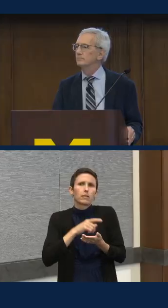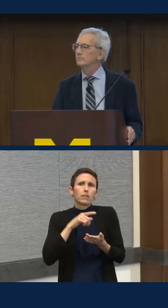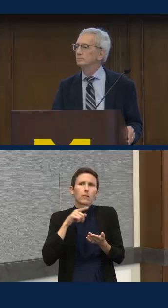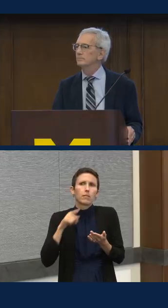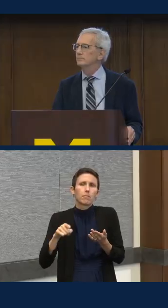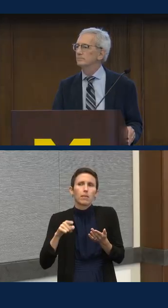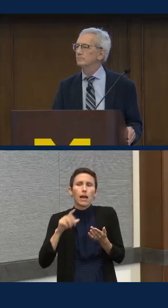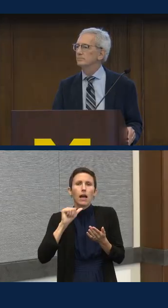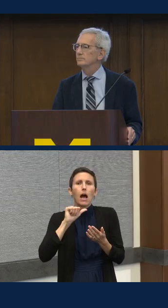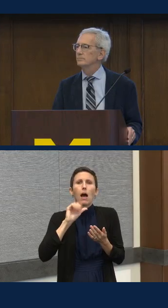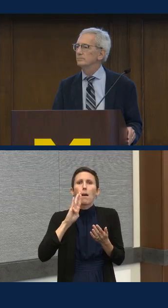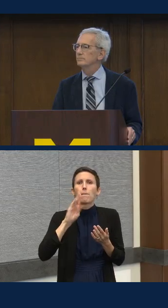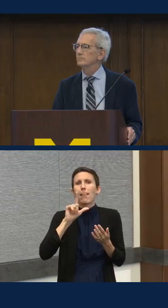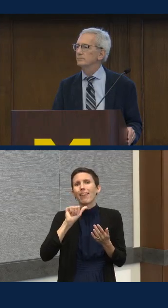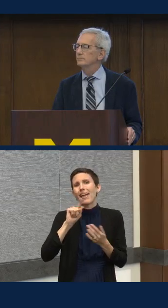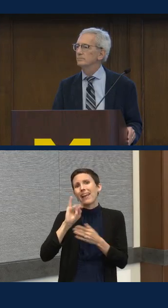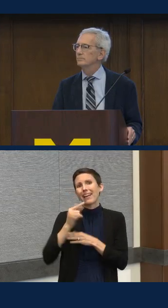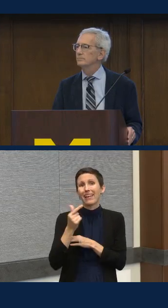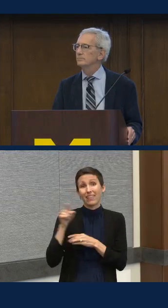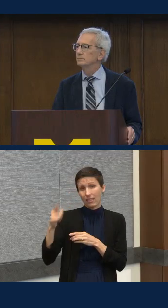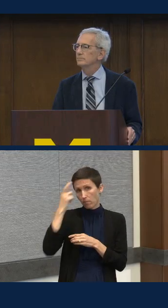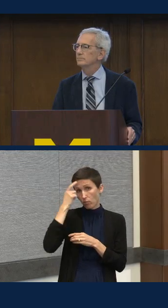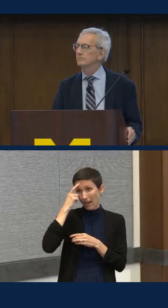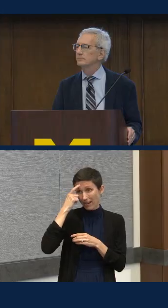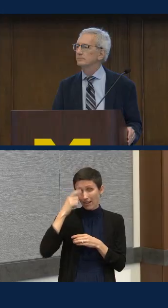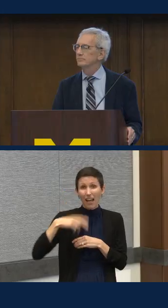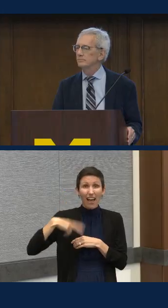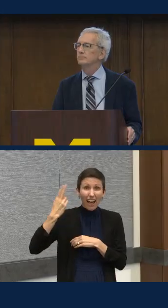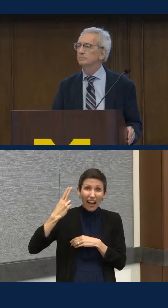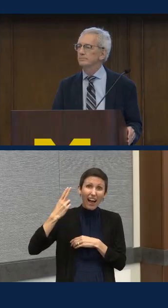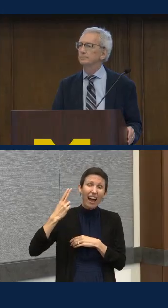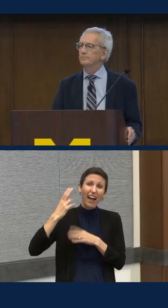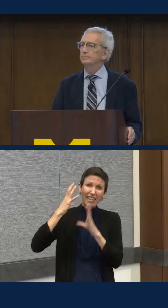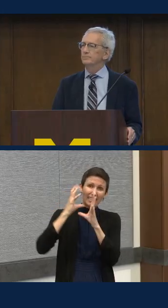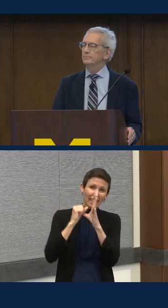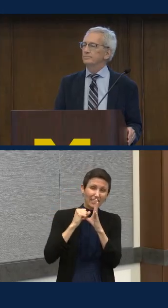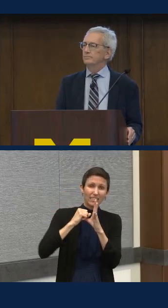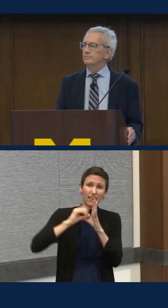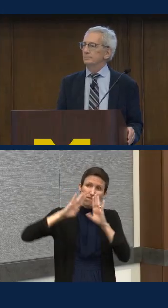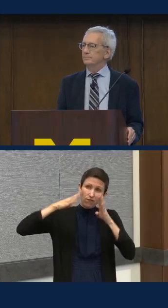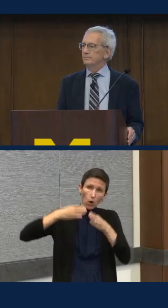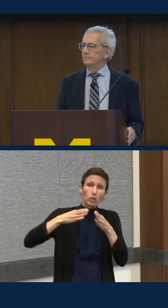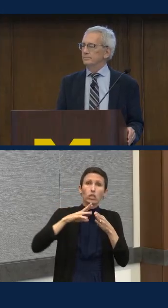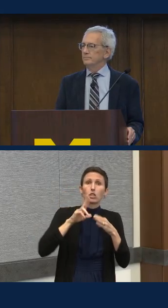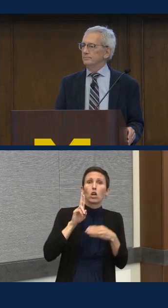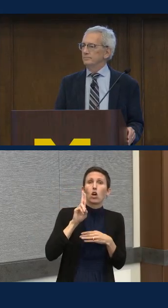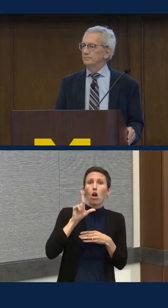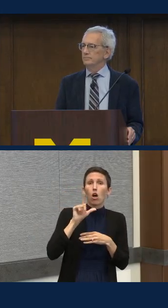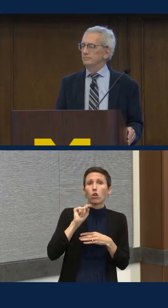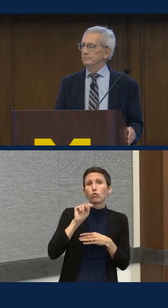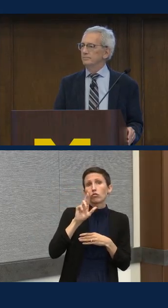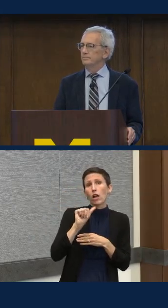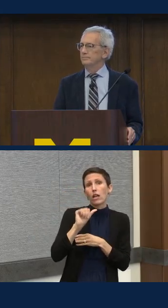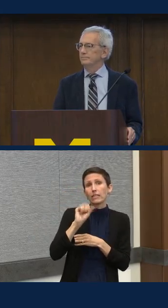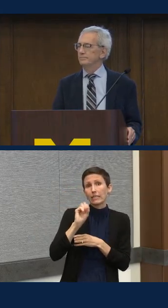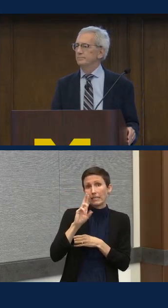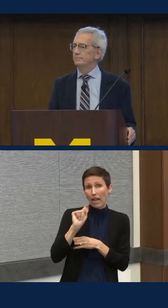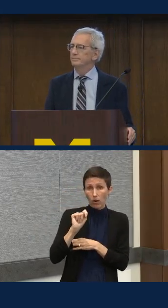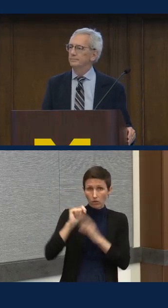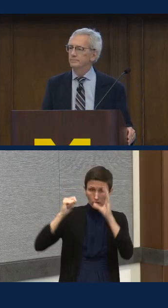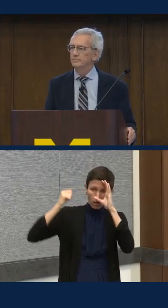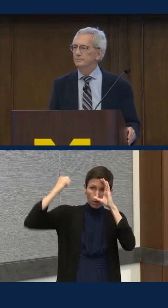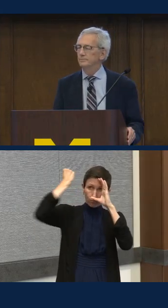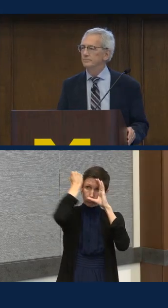the brain. You might have heard of high-intensity focused ultrasound that can be used to very carefully and with